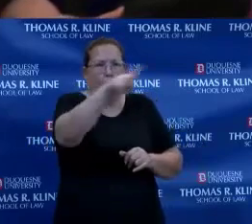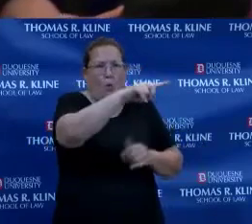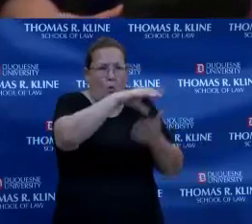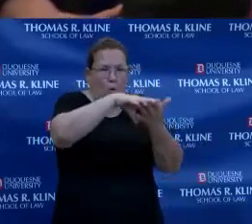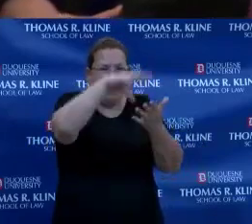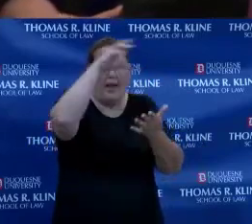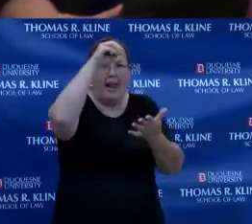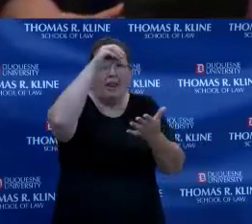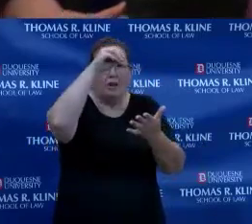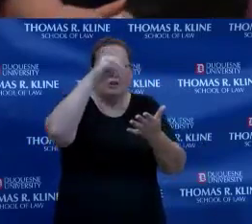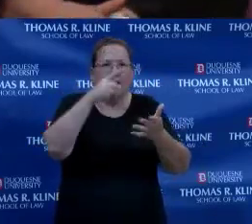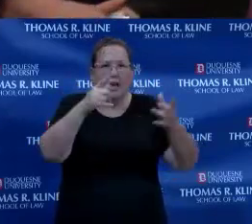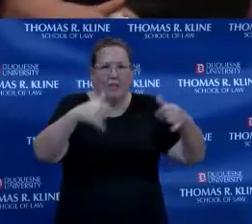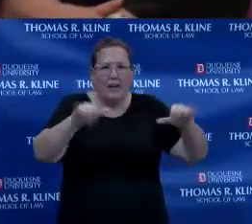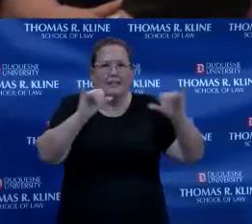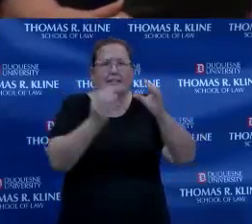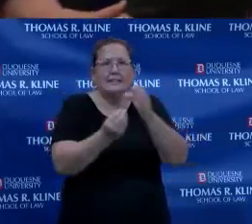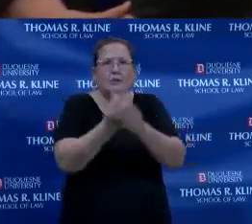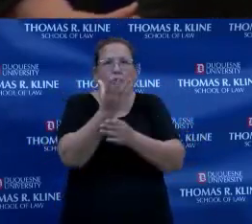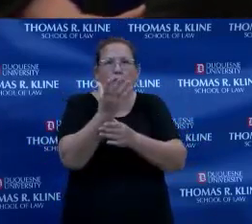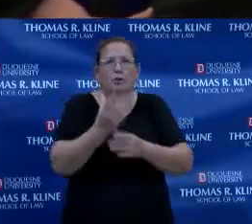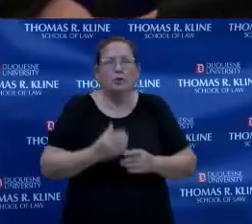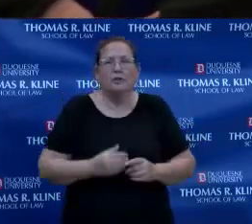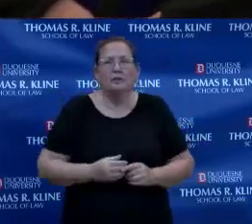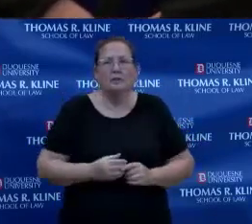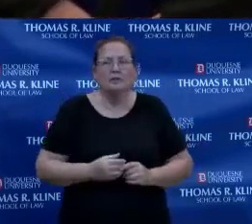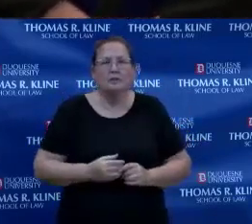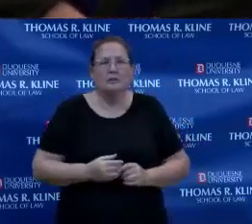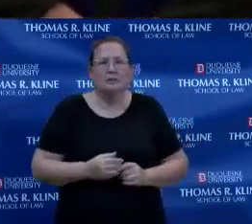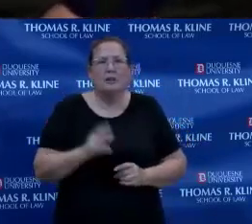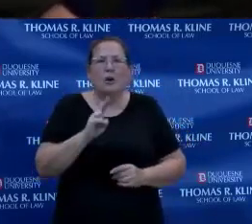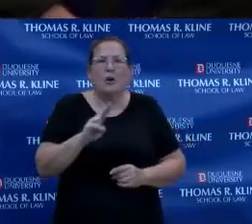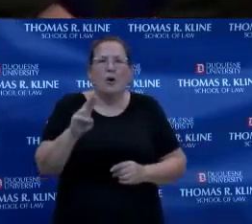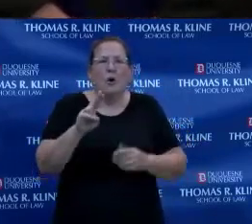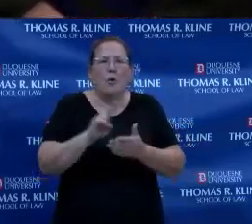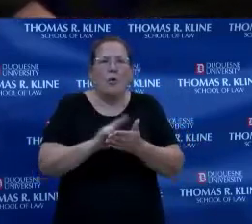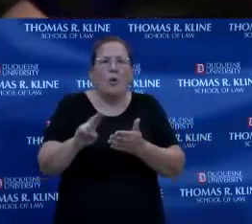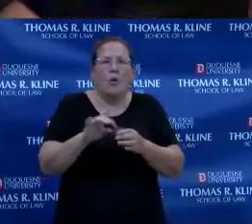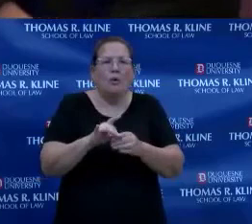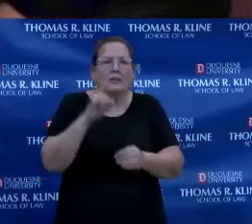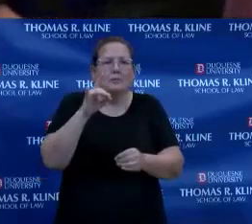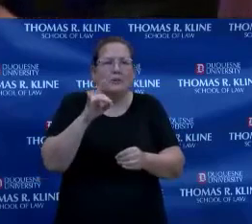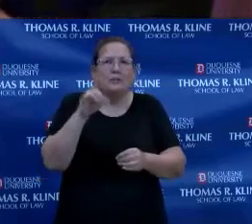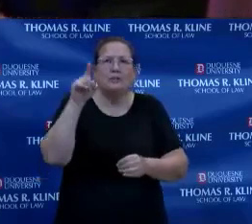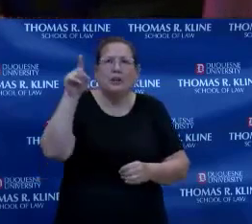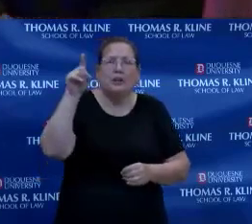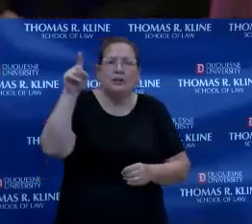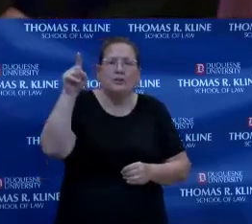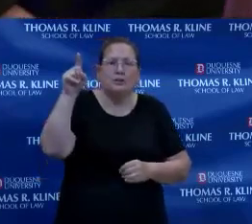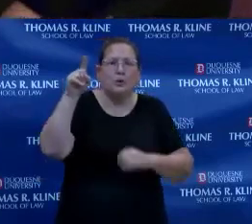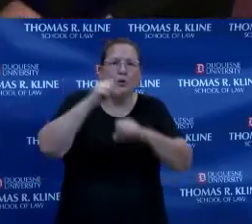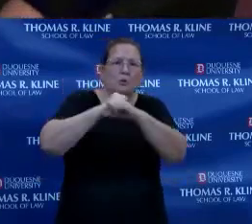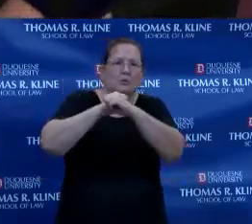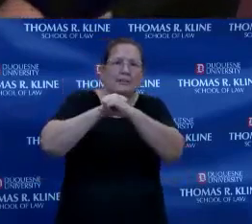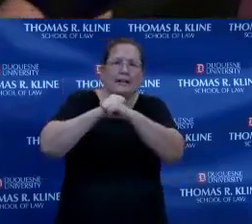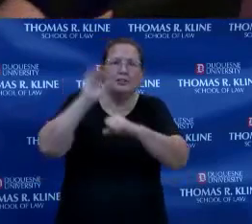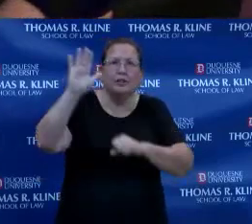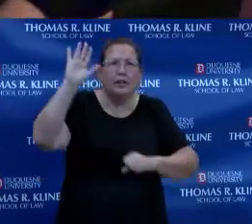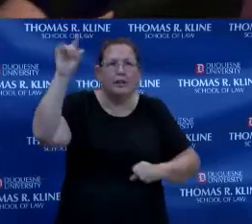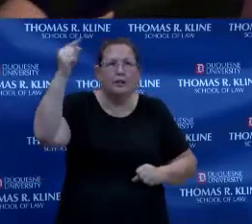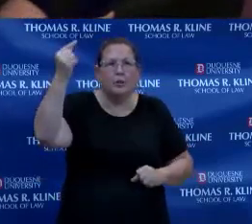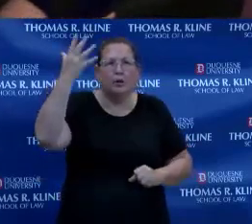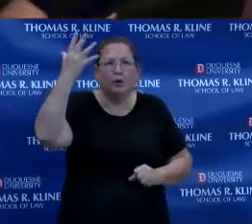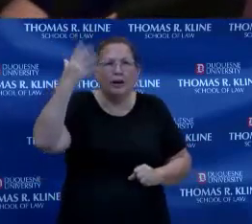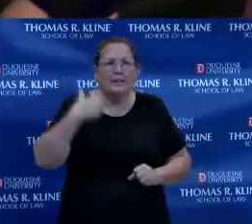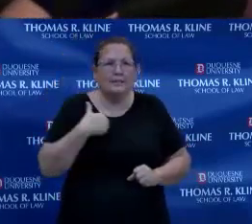learned, still they grew. Holy Spirit, it is your providence and by your grace that